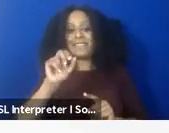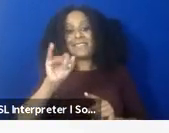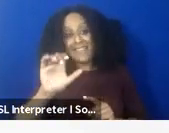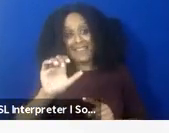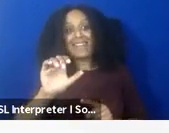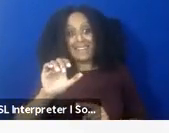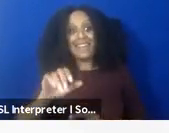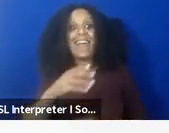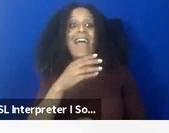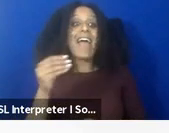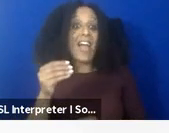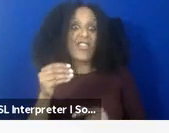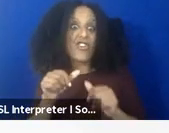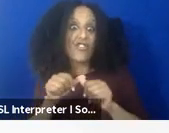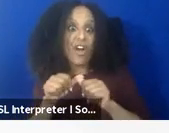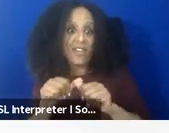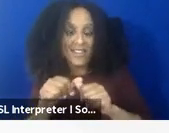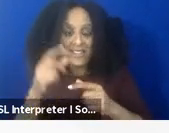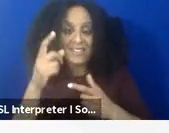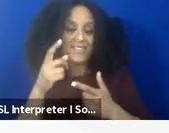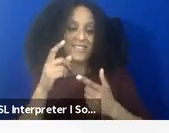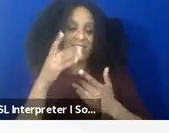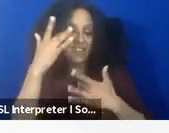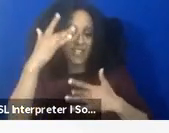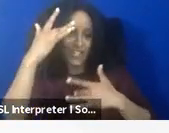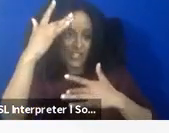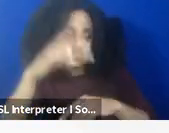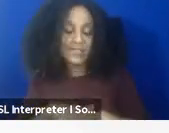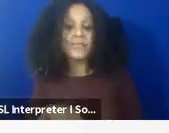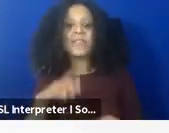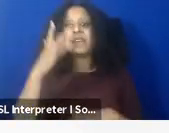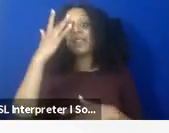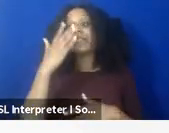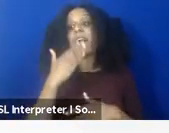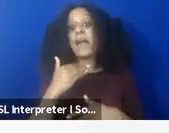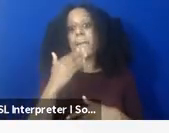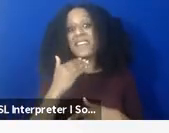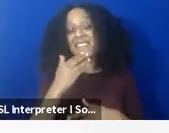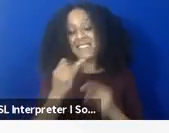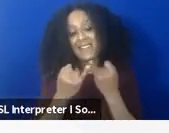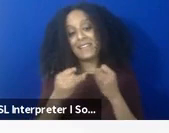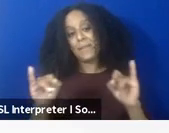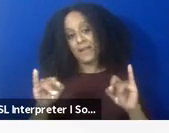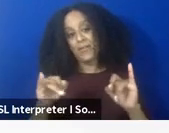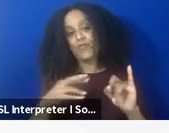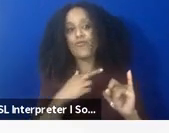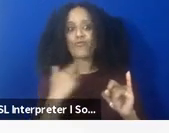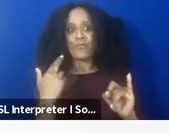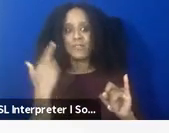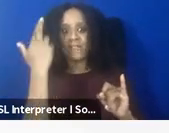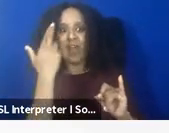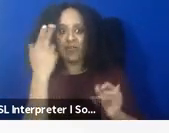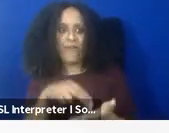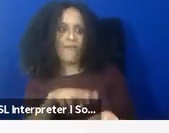of chronic conditions that could put one at risk for a fall. And diabetes is also an independent risk factor for falling.